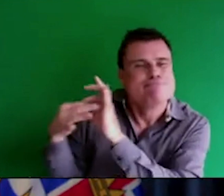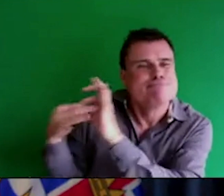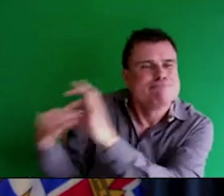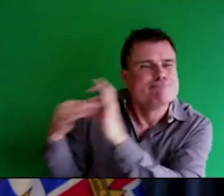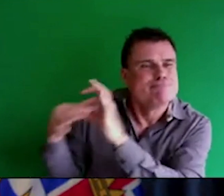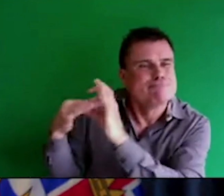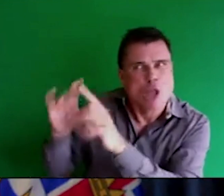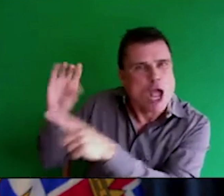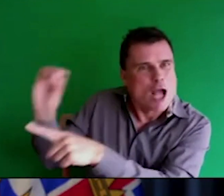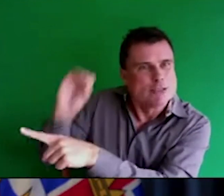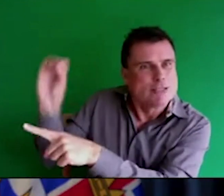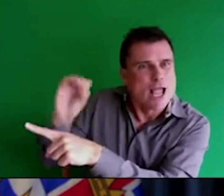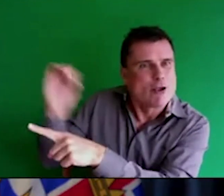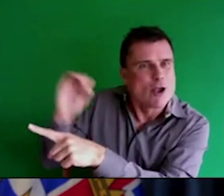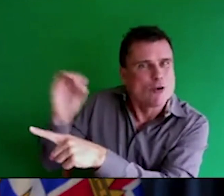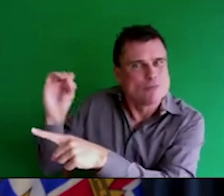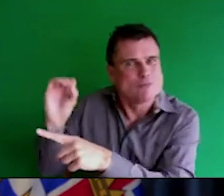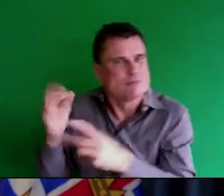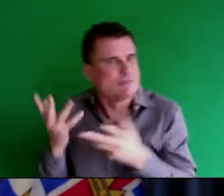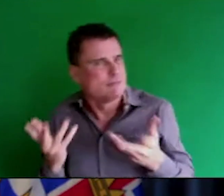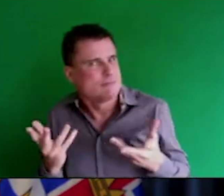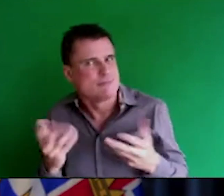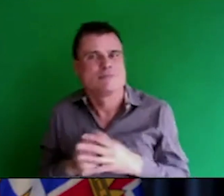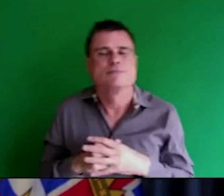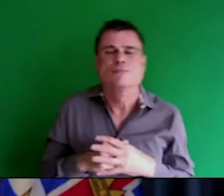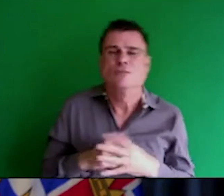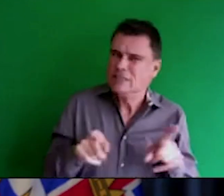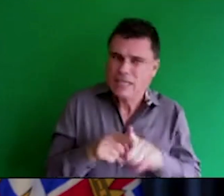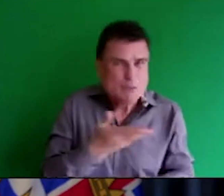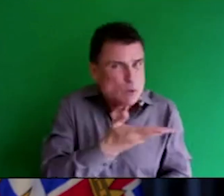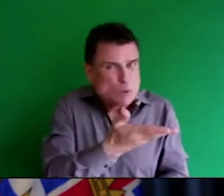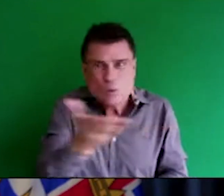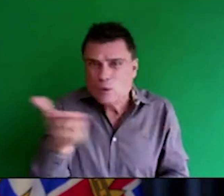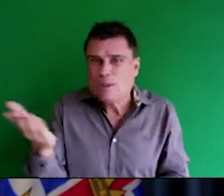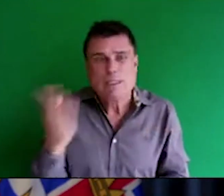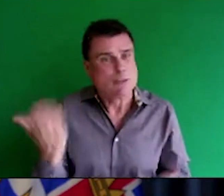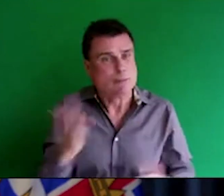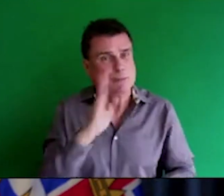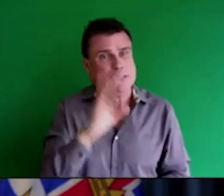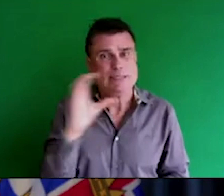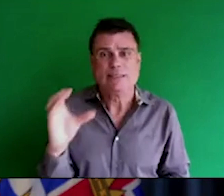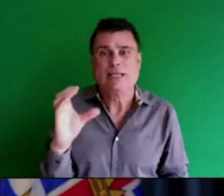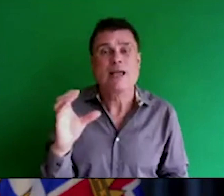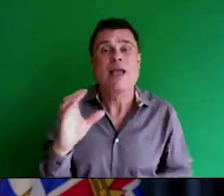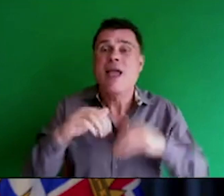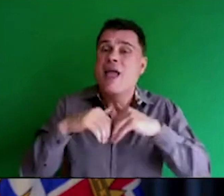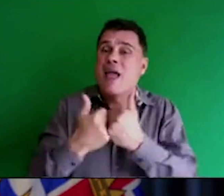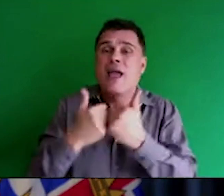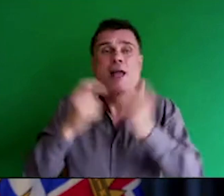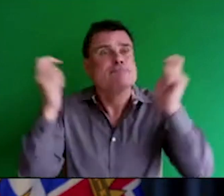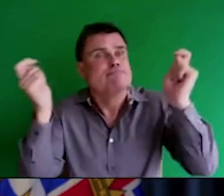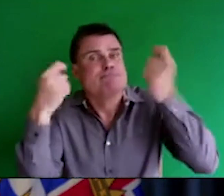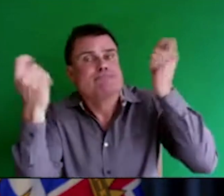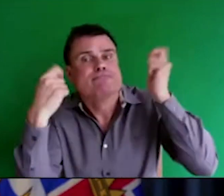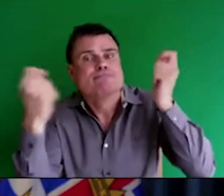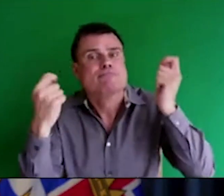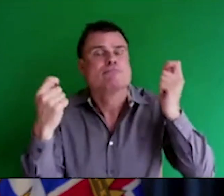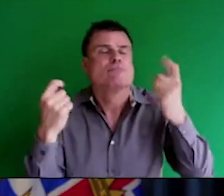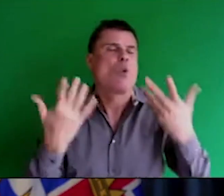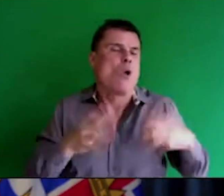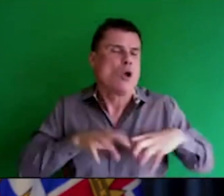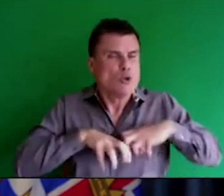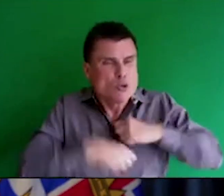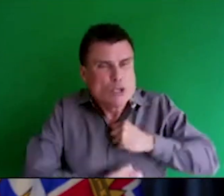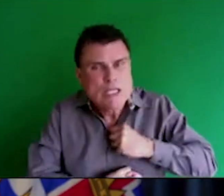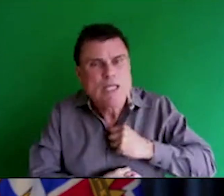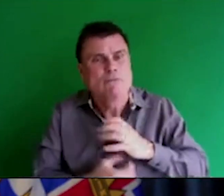to grieve. They need to find ways to celebrate, and they need to do it with smaller groups of people. And that is